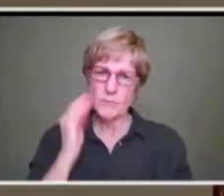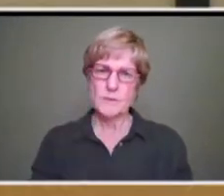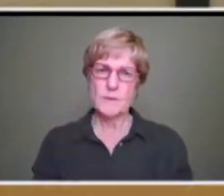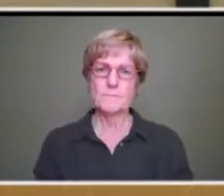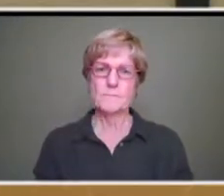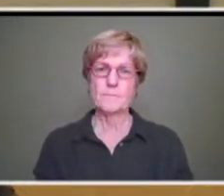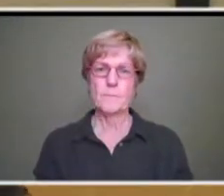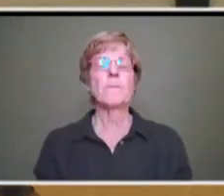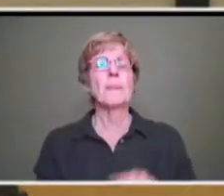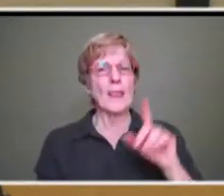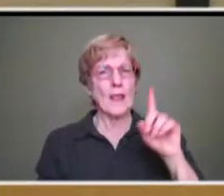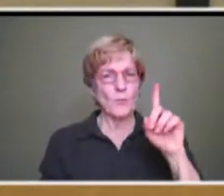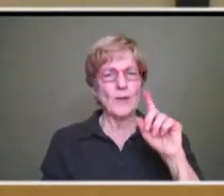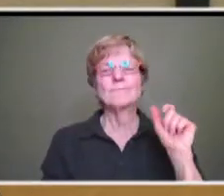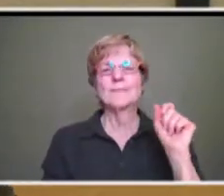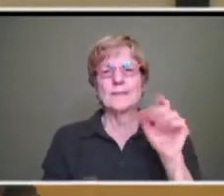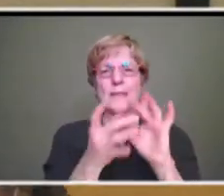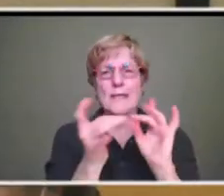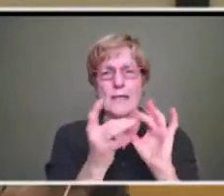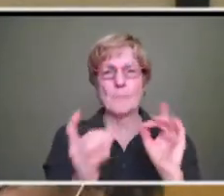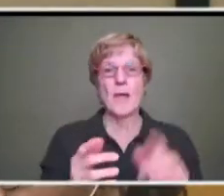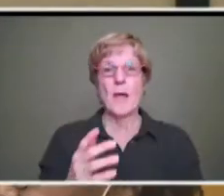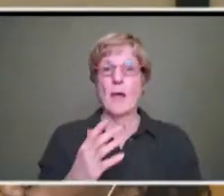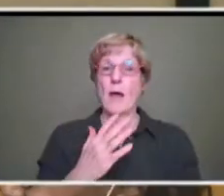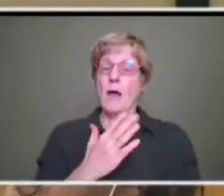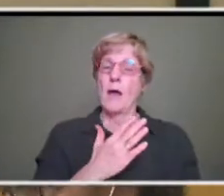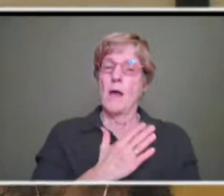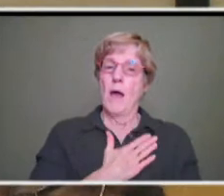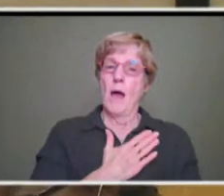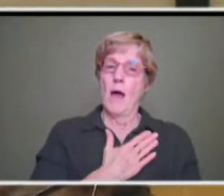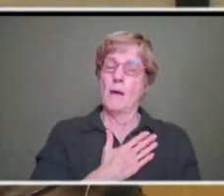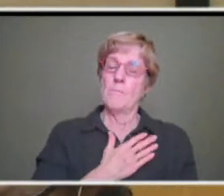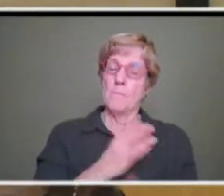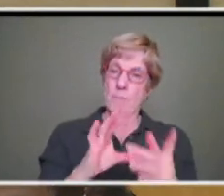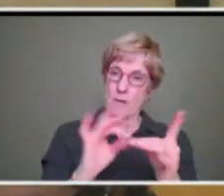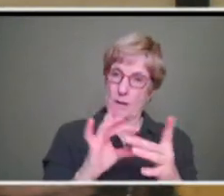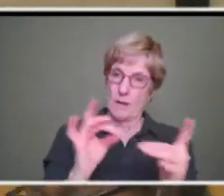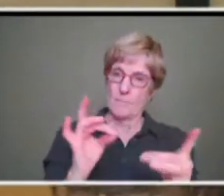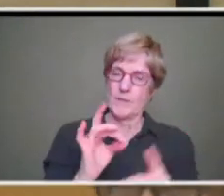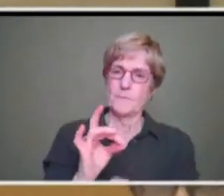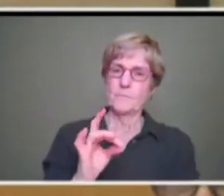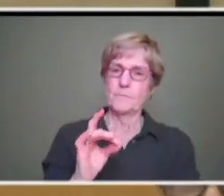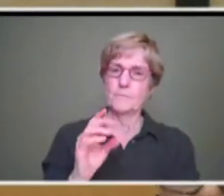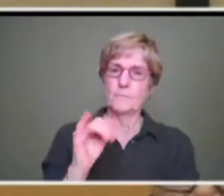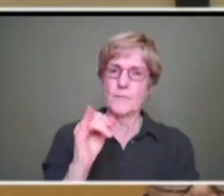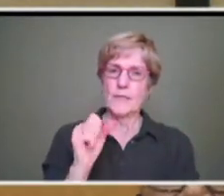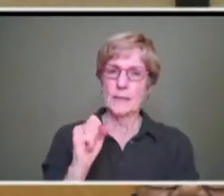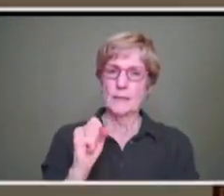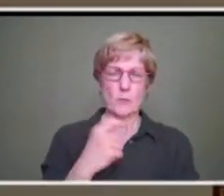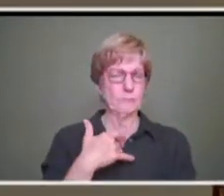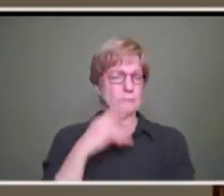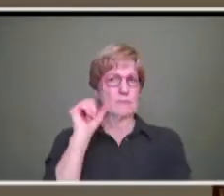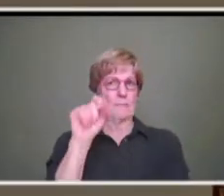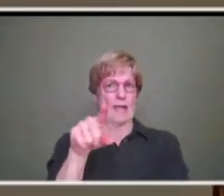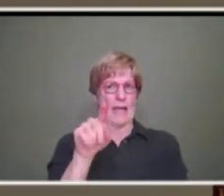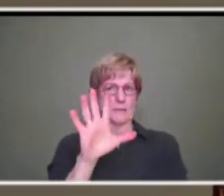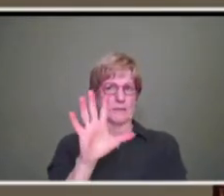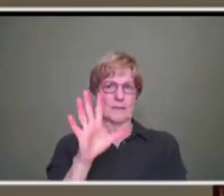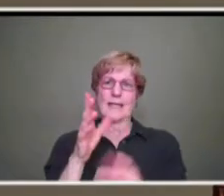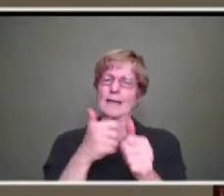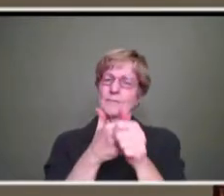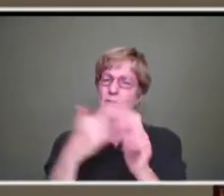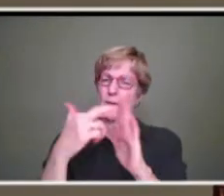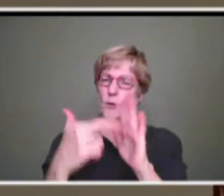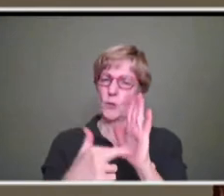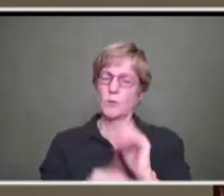do have I do have a quick comment my my comment is it's a short let me ask I'm sorry because we have to follow the rules